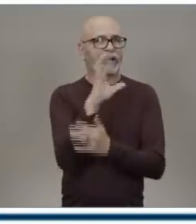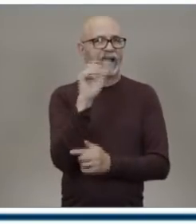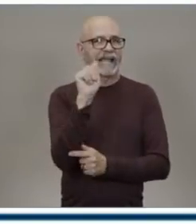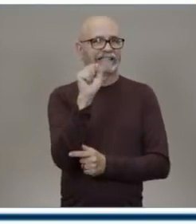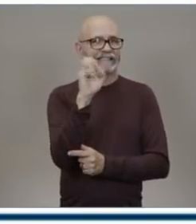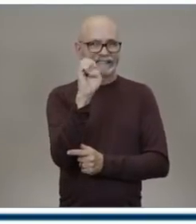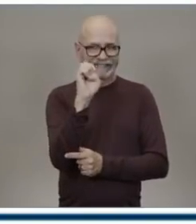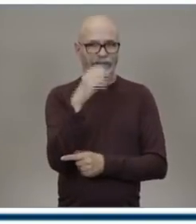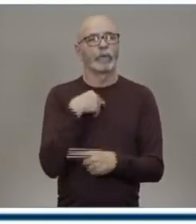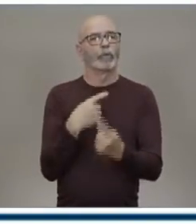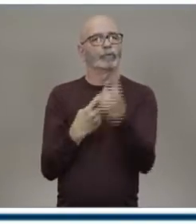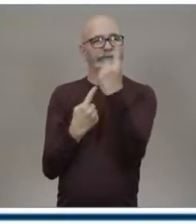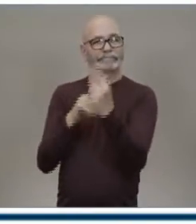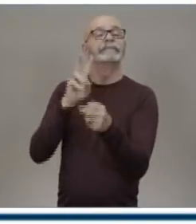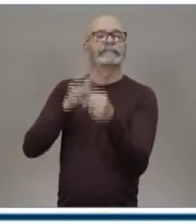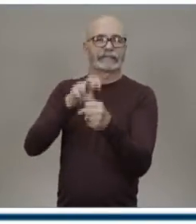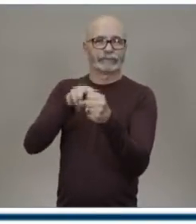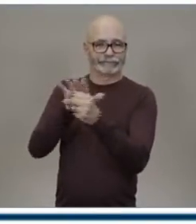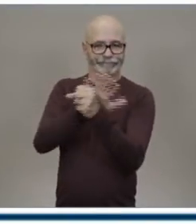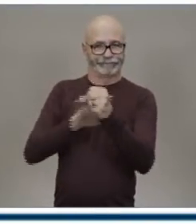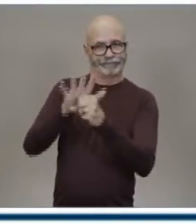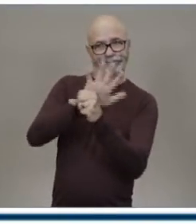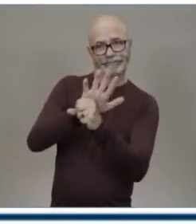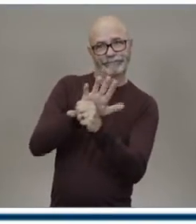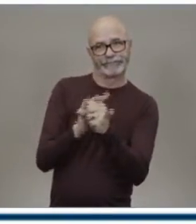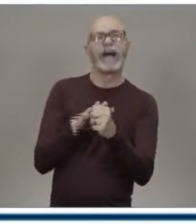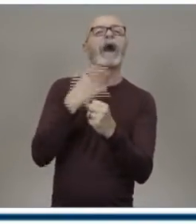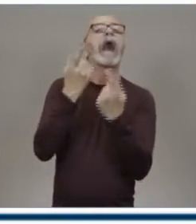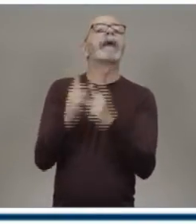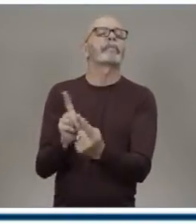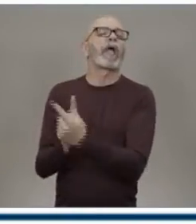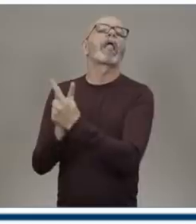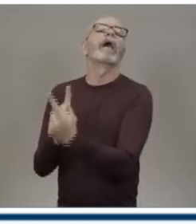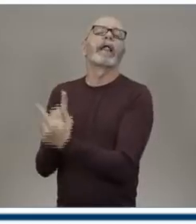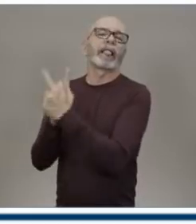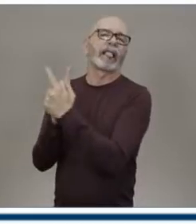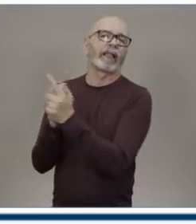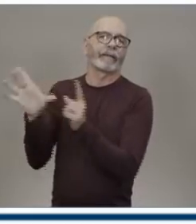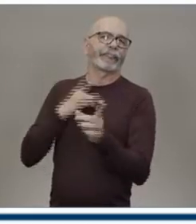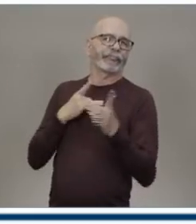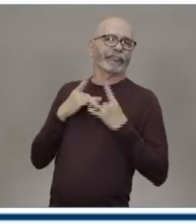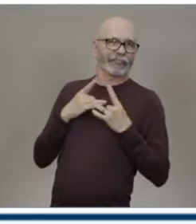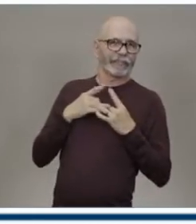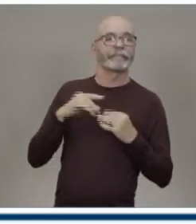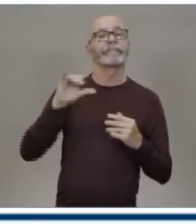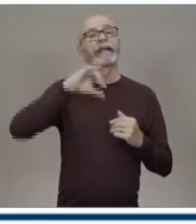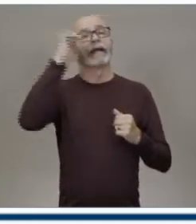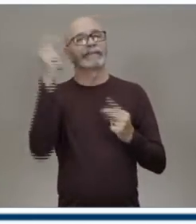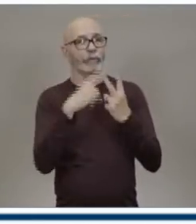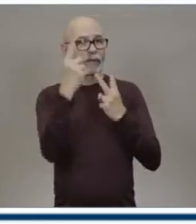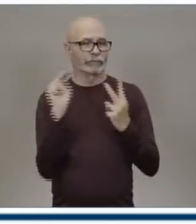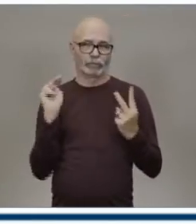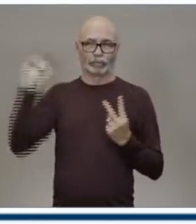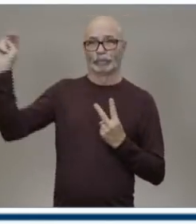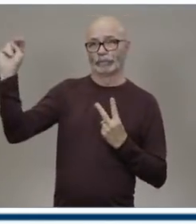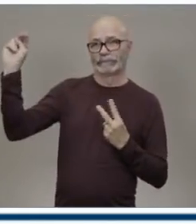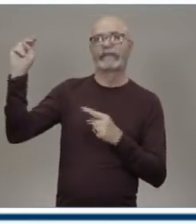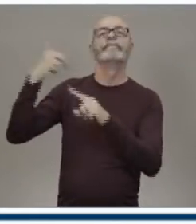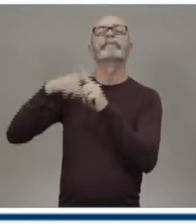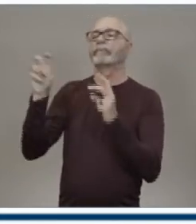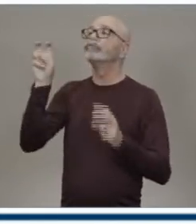case is in the central zone linked to close contact, and the others in the northern zone linked to travel outside of Atlantic